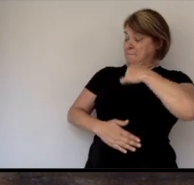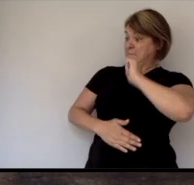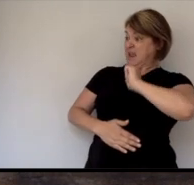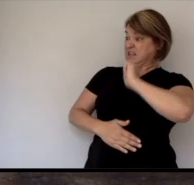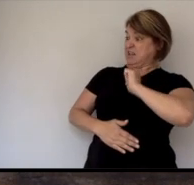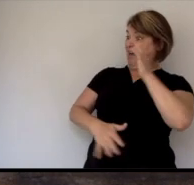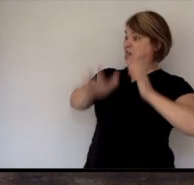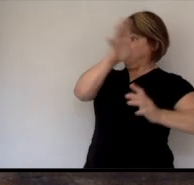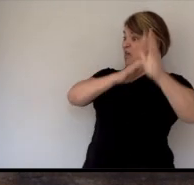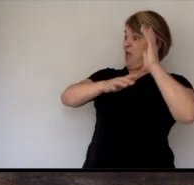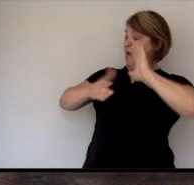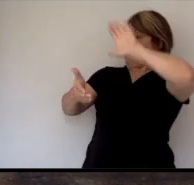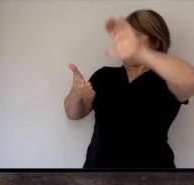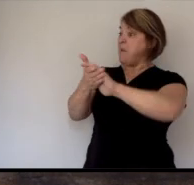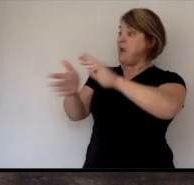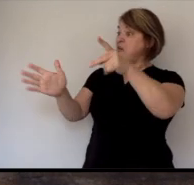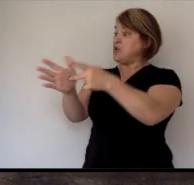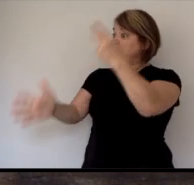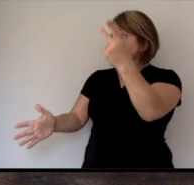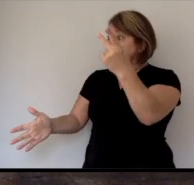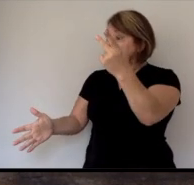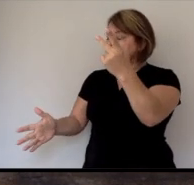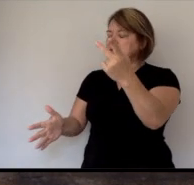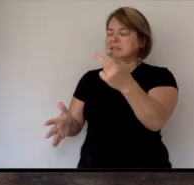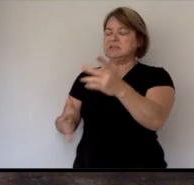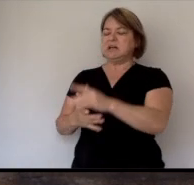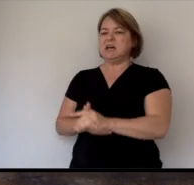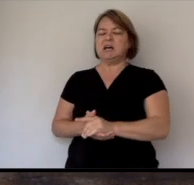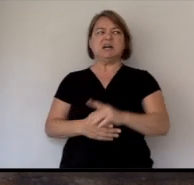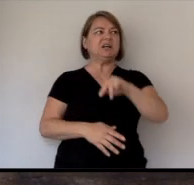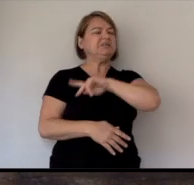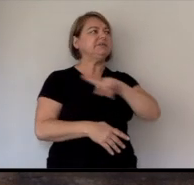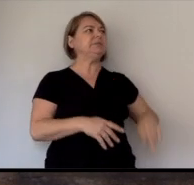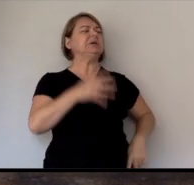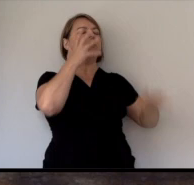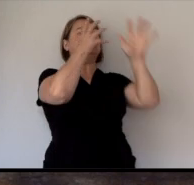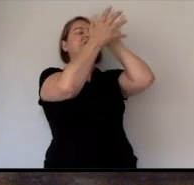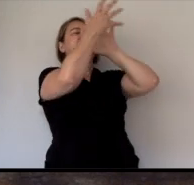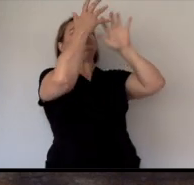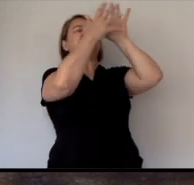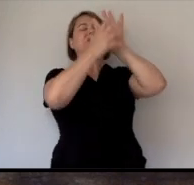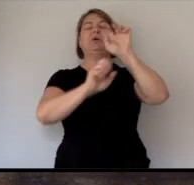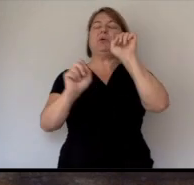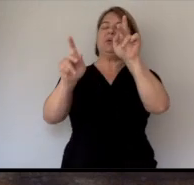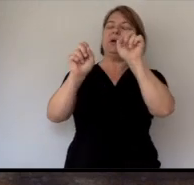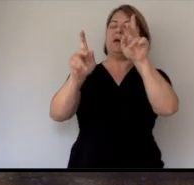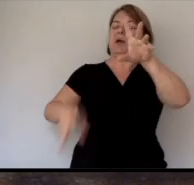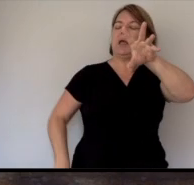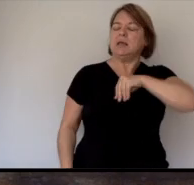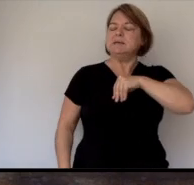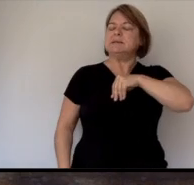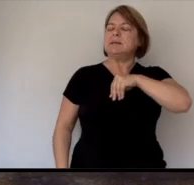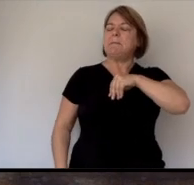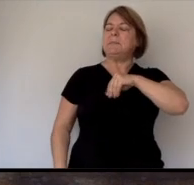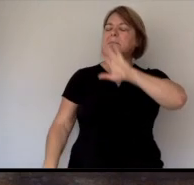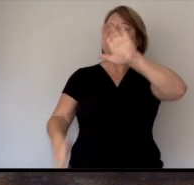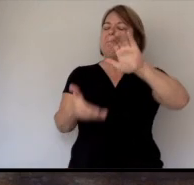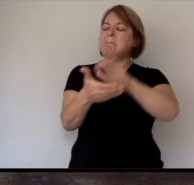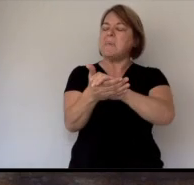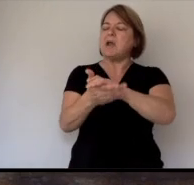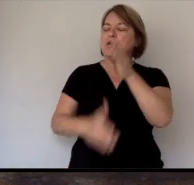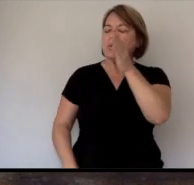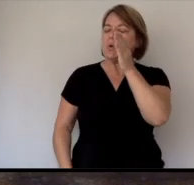By evening, all that talking had made the prince dizzy. Very well, mother, I'll marry. I must say, though, I've never cared much